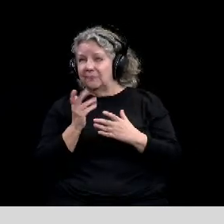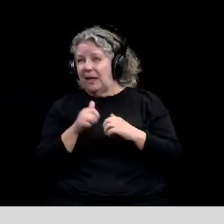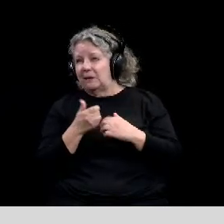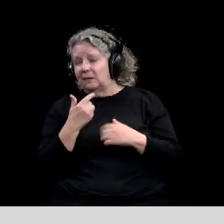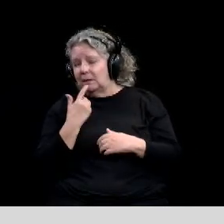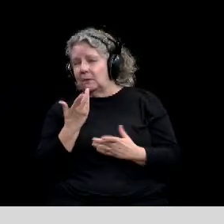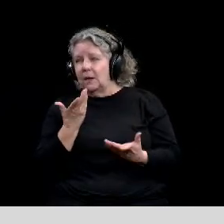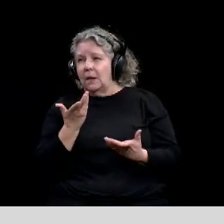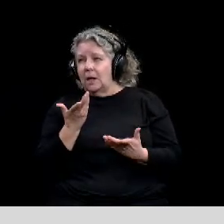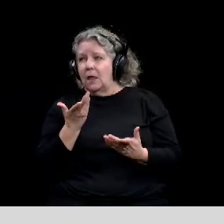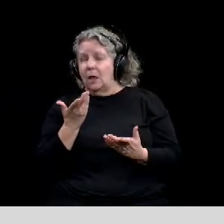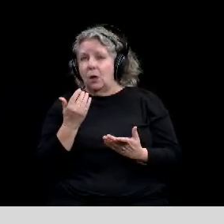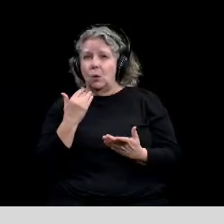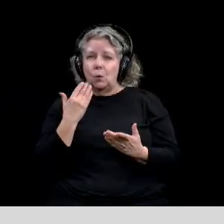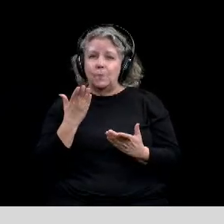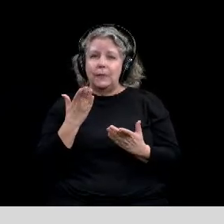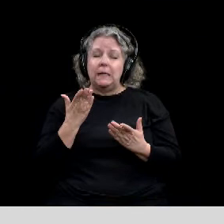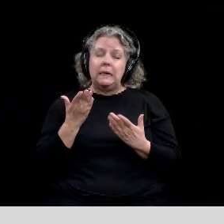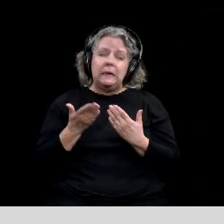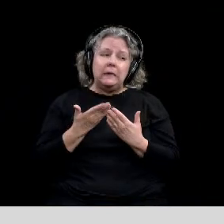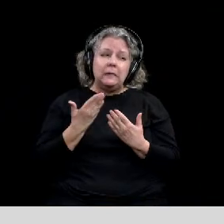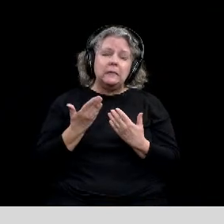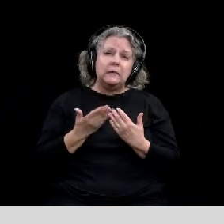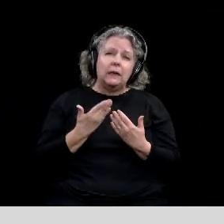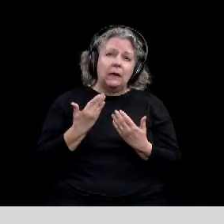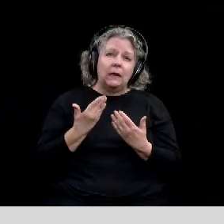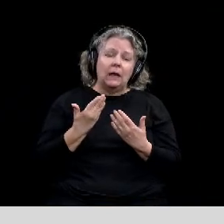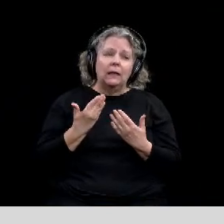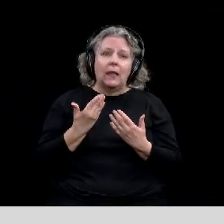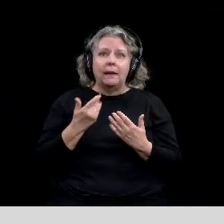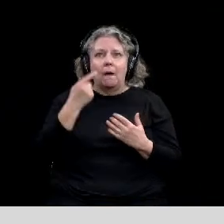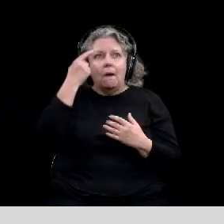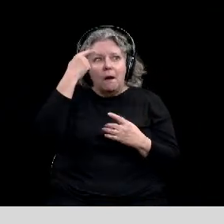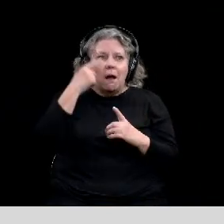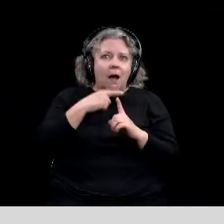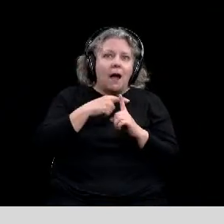too optimistic. It would be easy to overstate